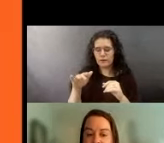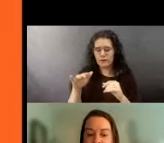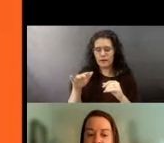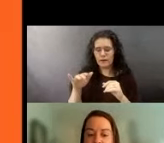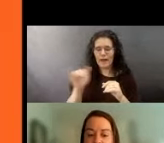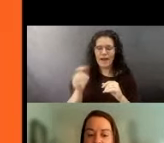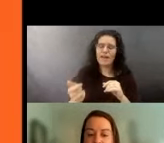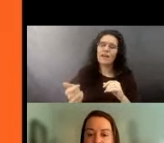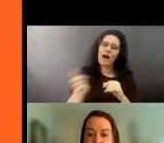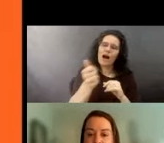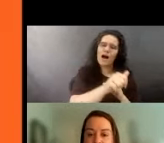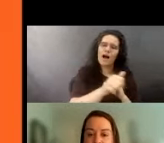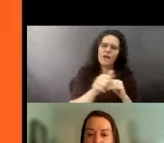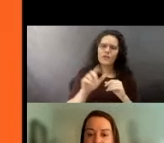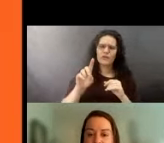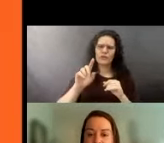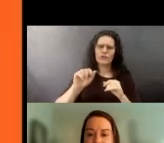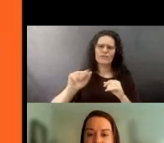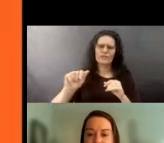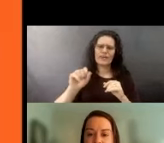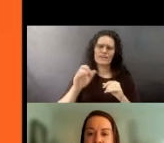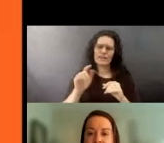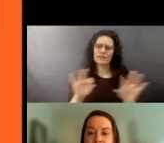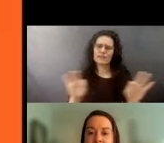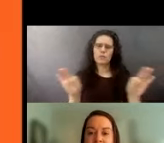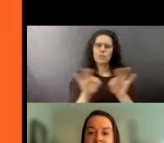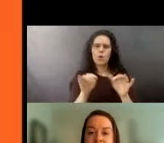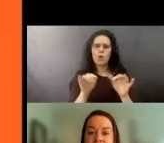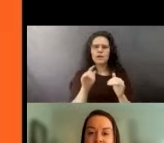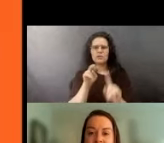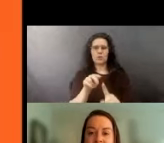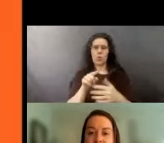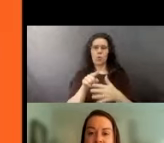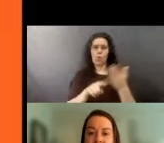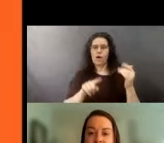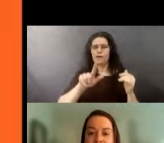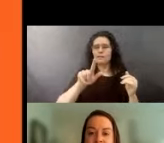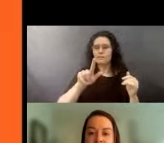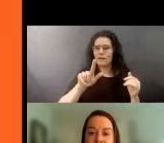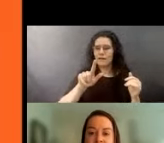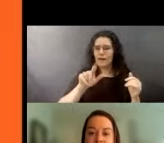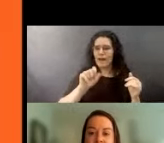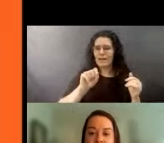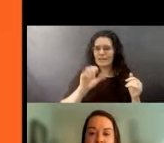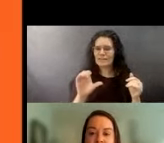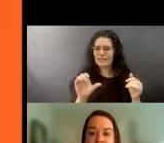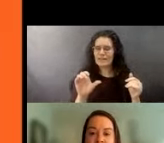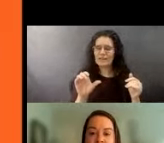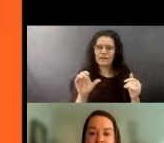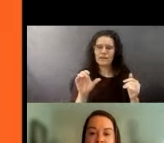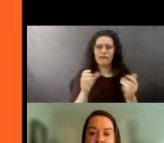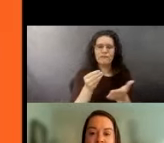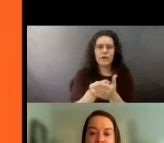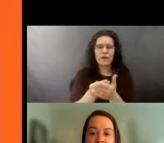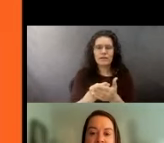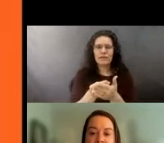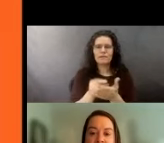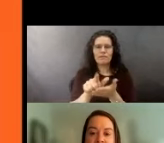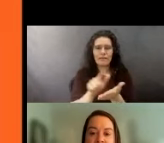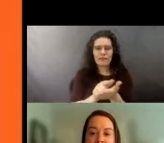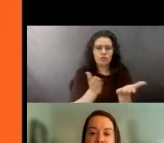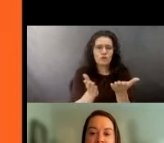data sets that you should be looking at are what does LSC funded legal services look like in our community?